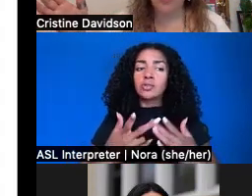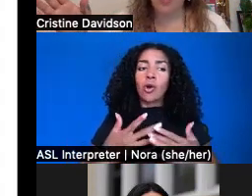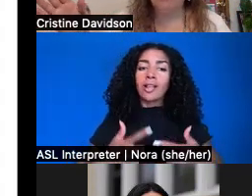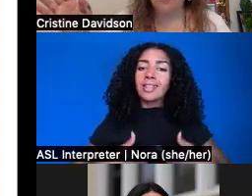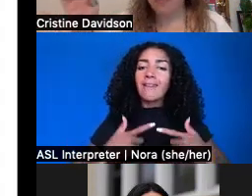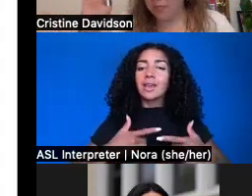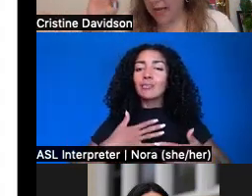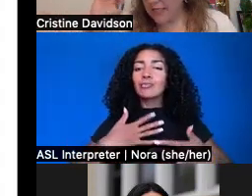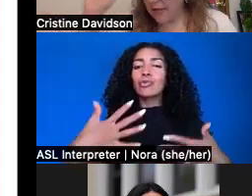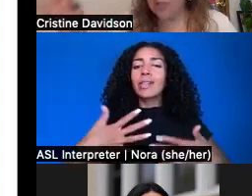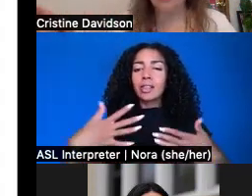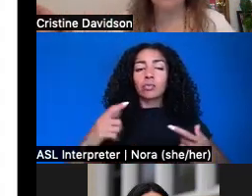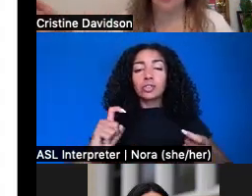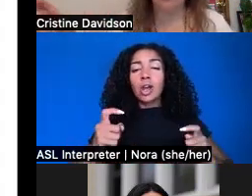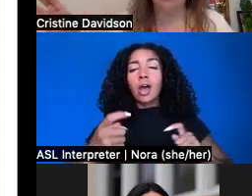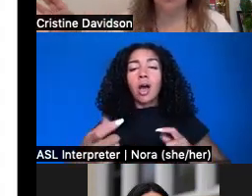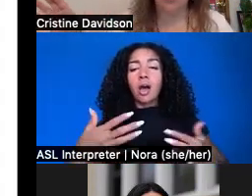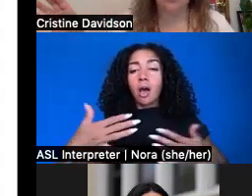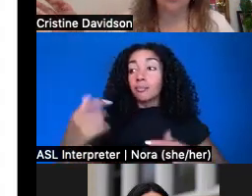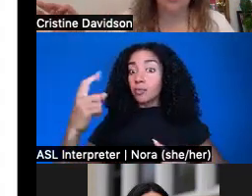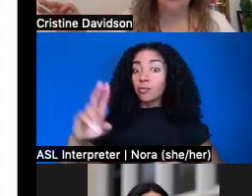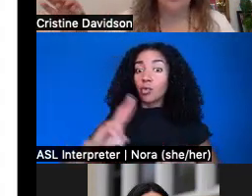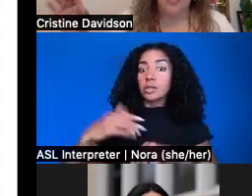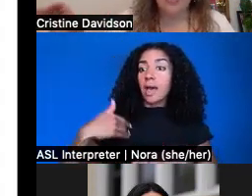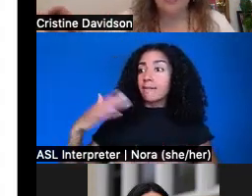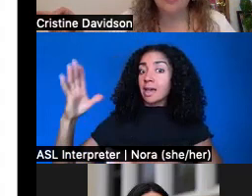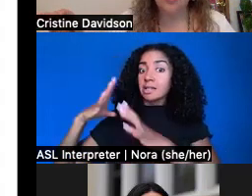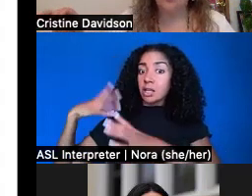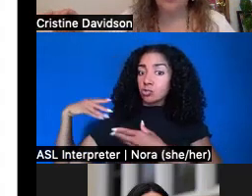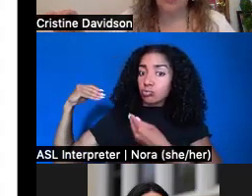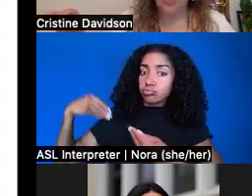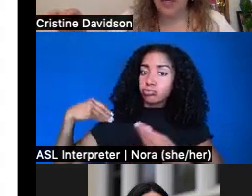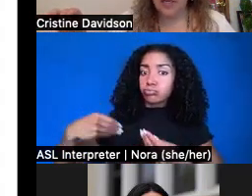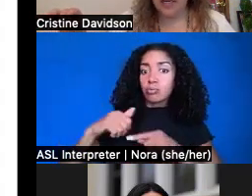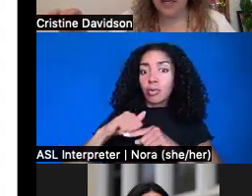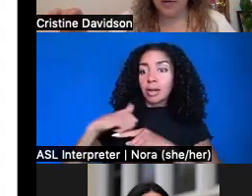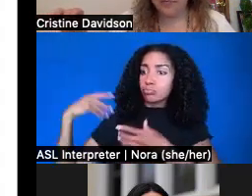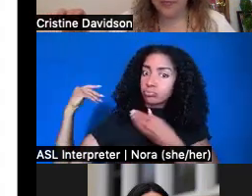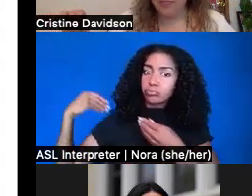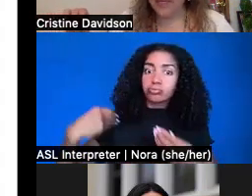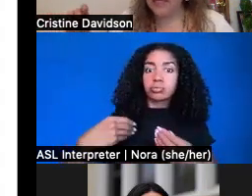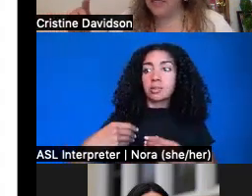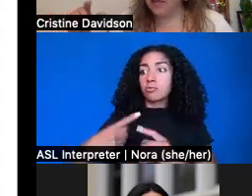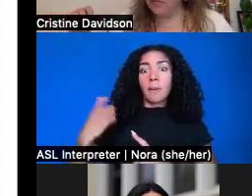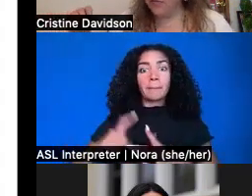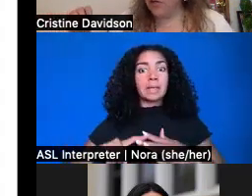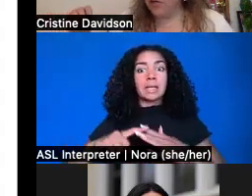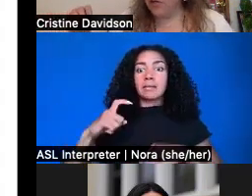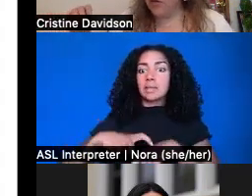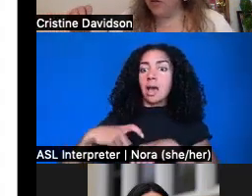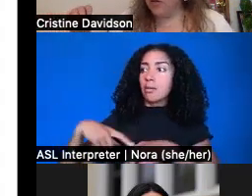that we have that have been passed down since time immemorial. And we are in a place